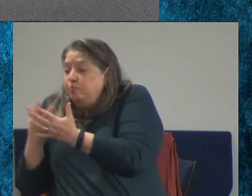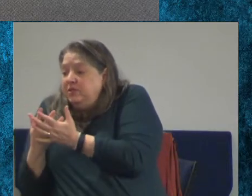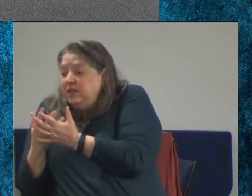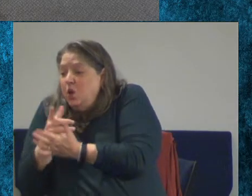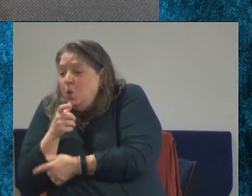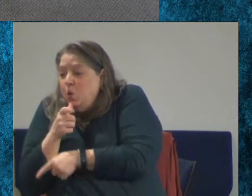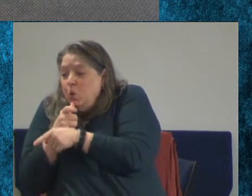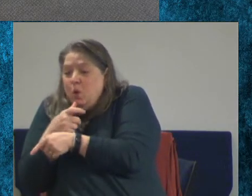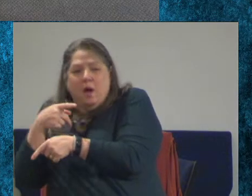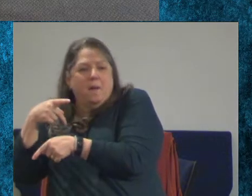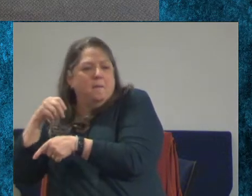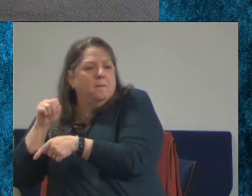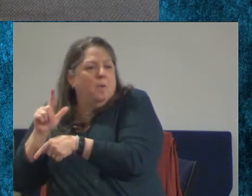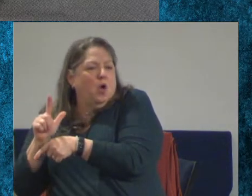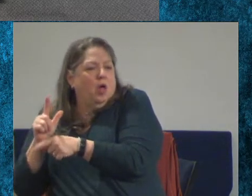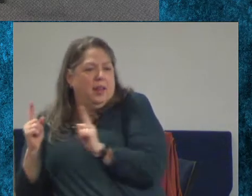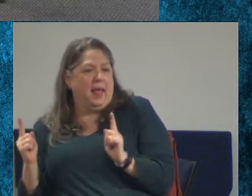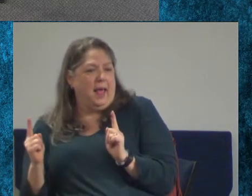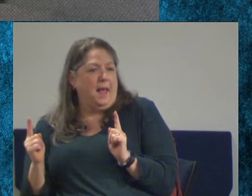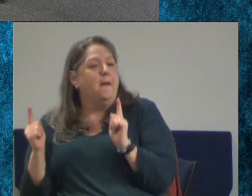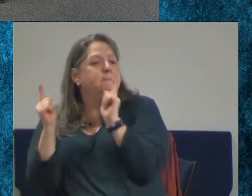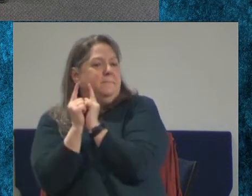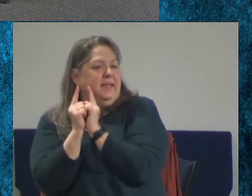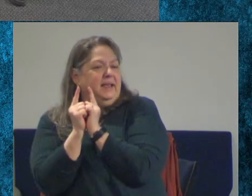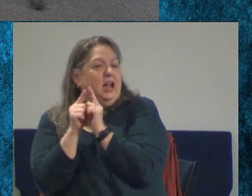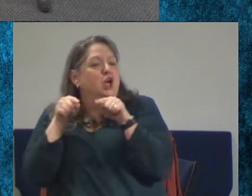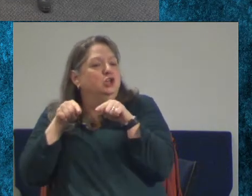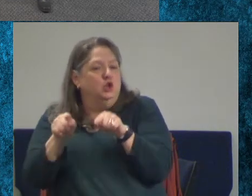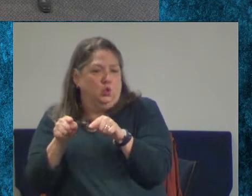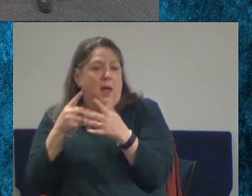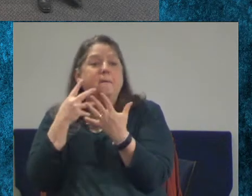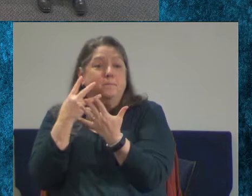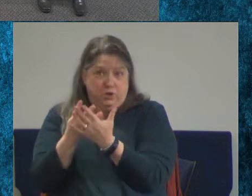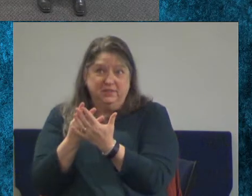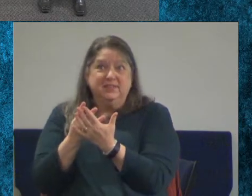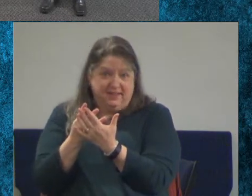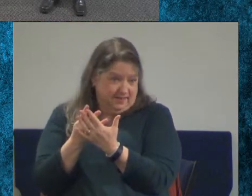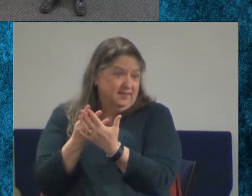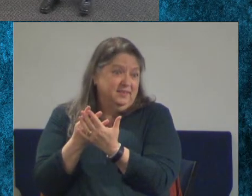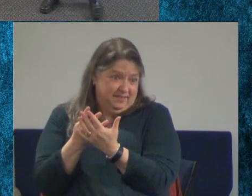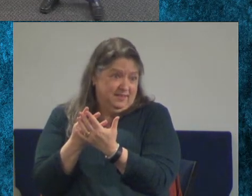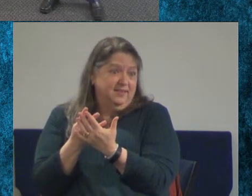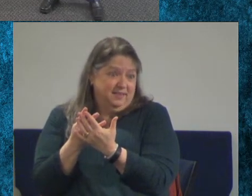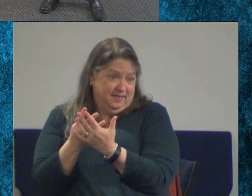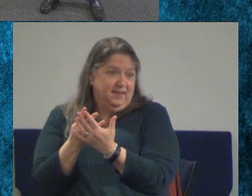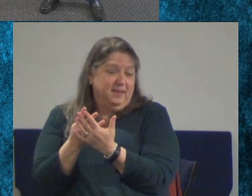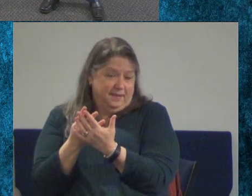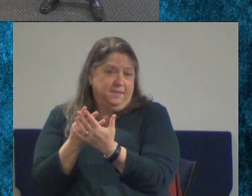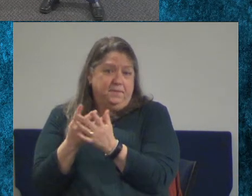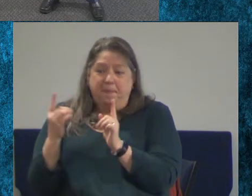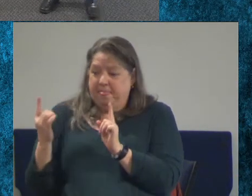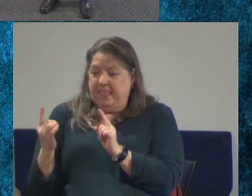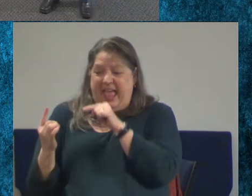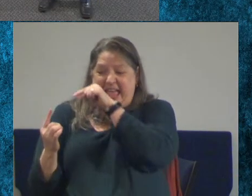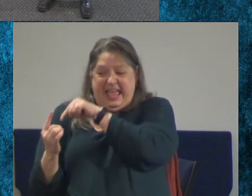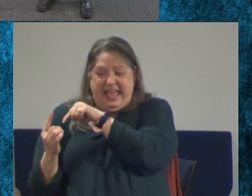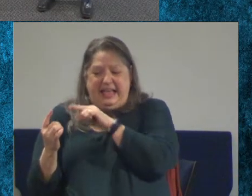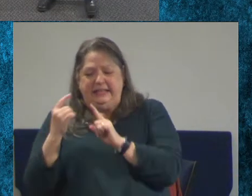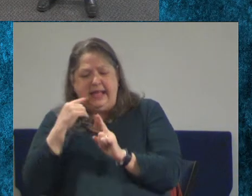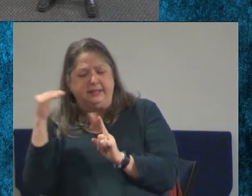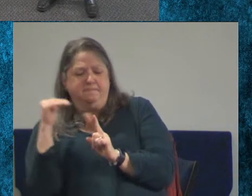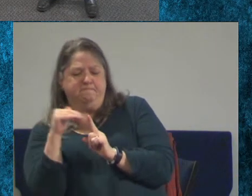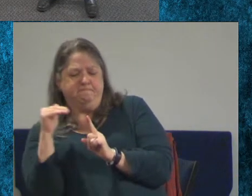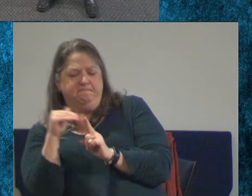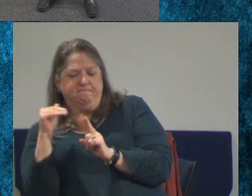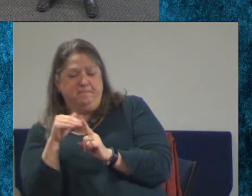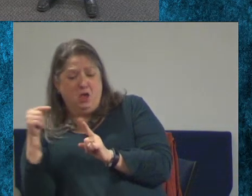gospel with this runaway slave Onesimus. Whatever he did, Paul shares the gospel with Onesimus. And in verse 10, we find